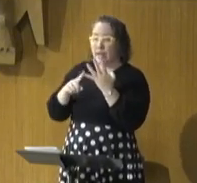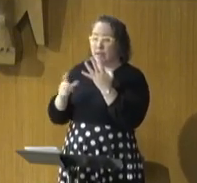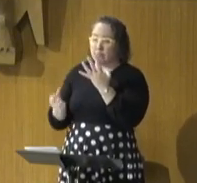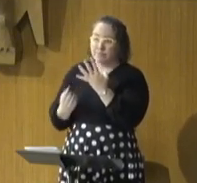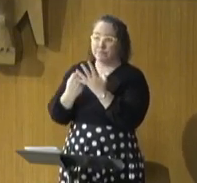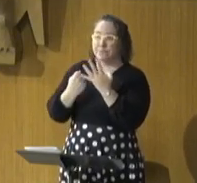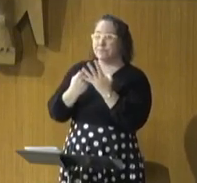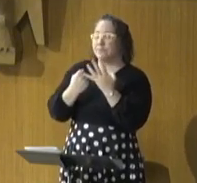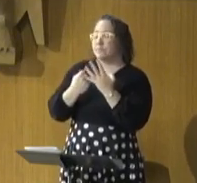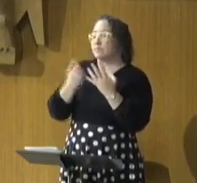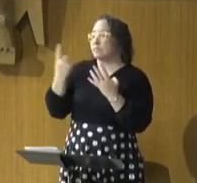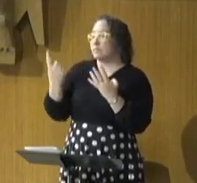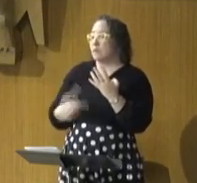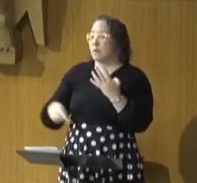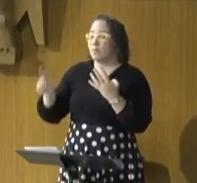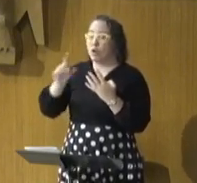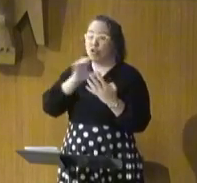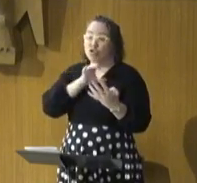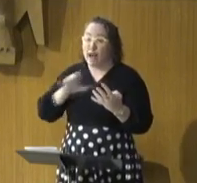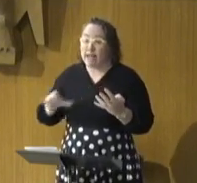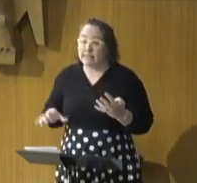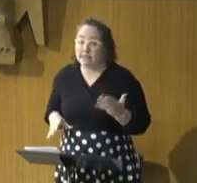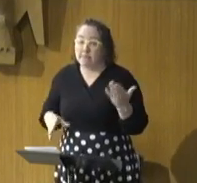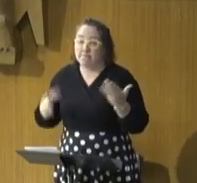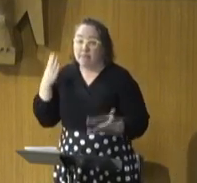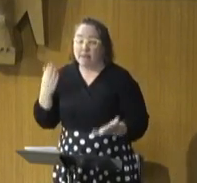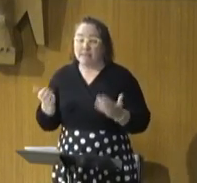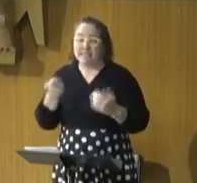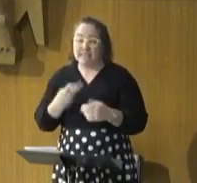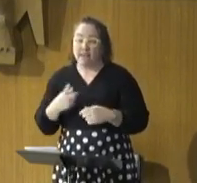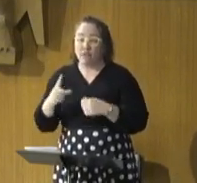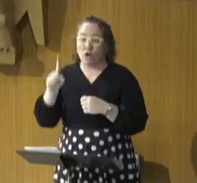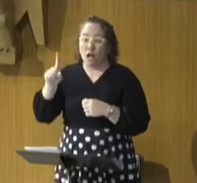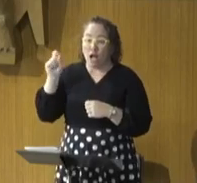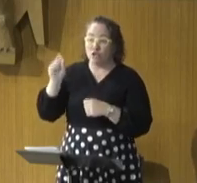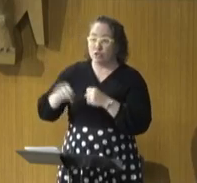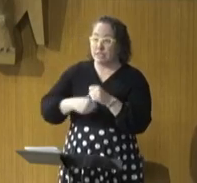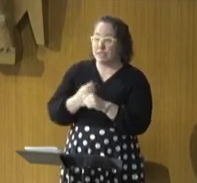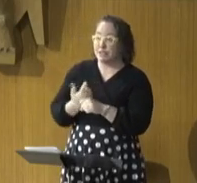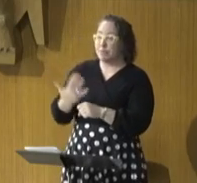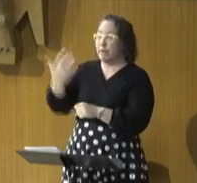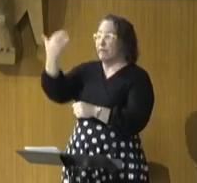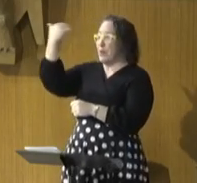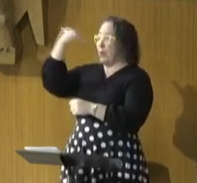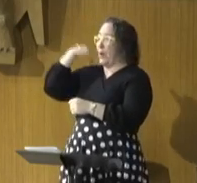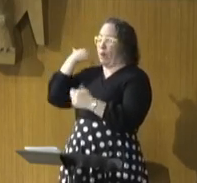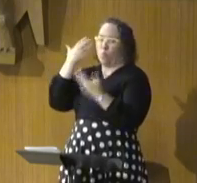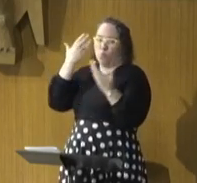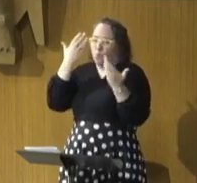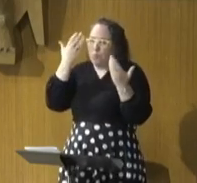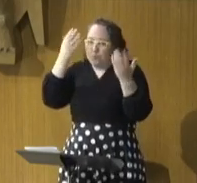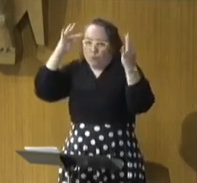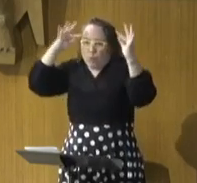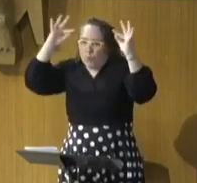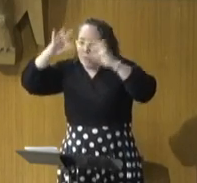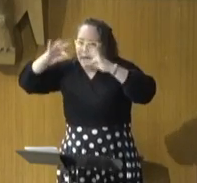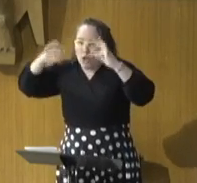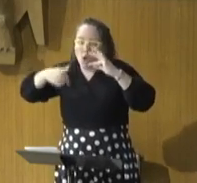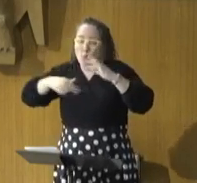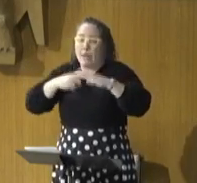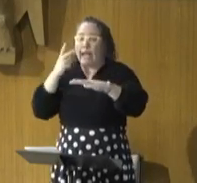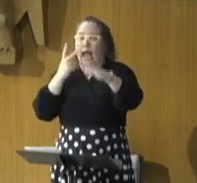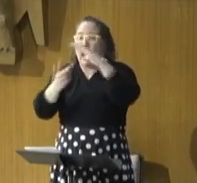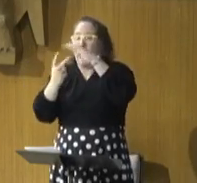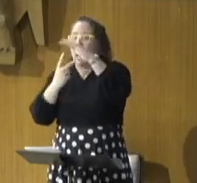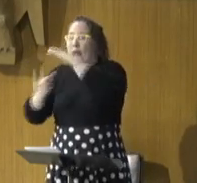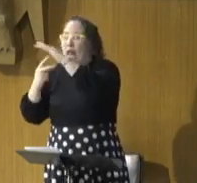refugees? Is it somehow Christ several hundred years before baby Jesus was born? We don't know. We could speculate all